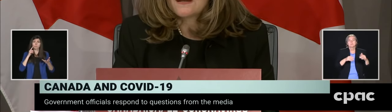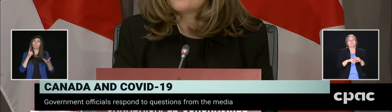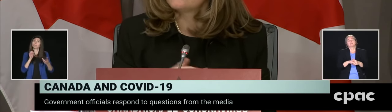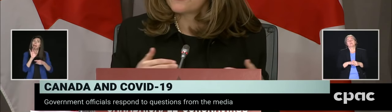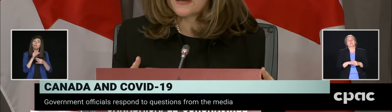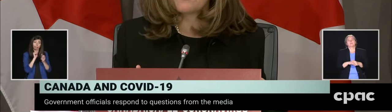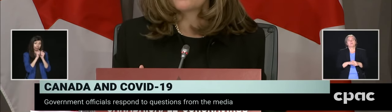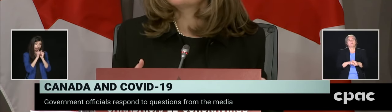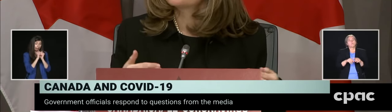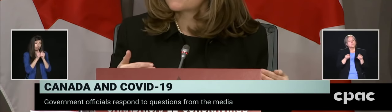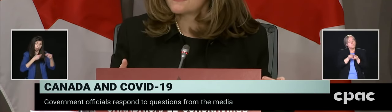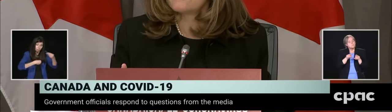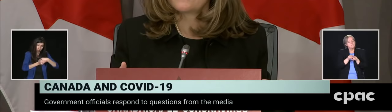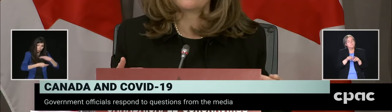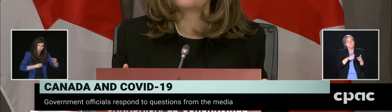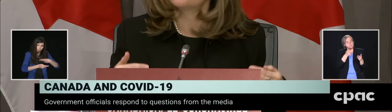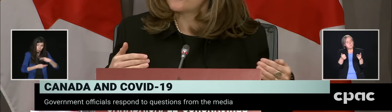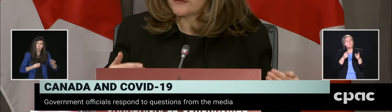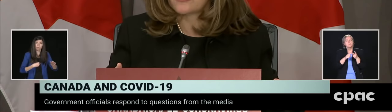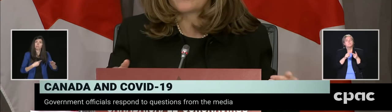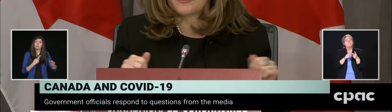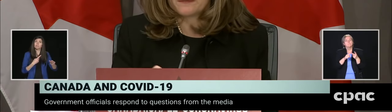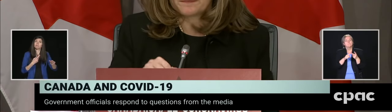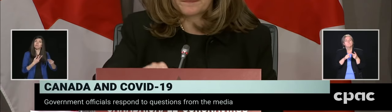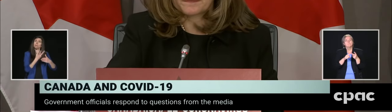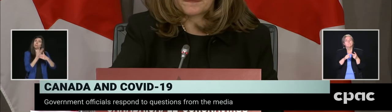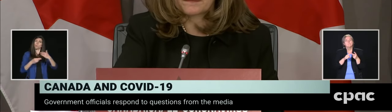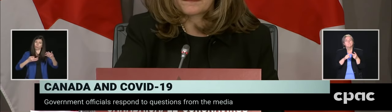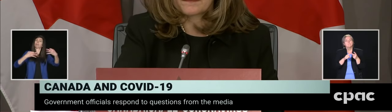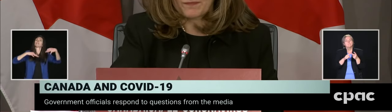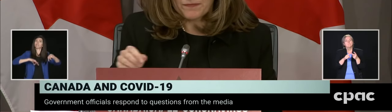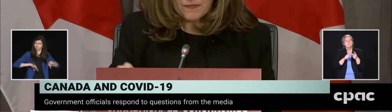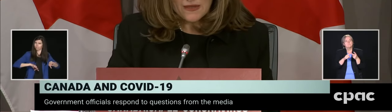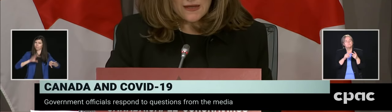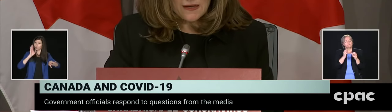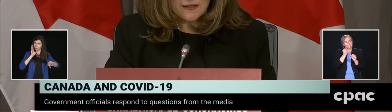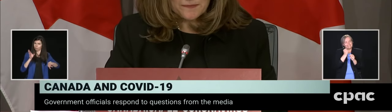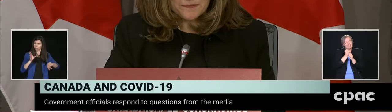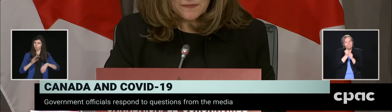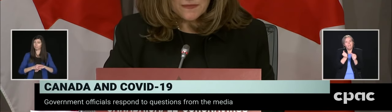aussi vraiment travailler ensemble.